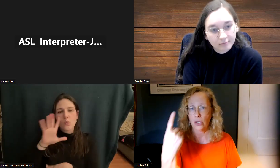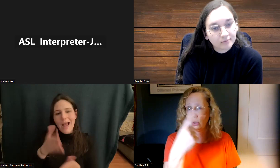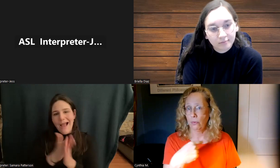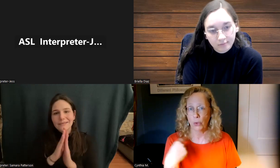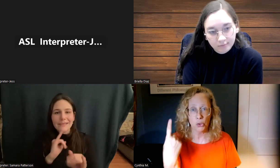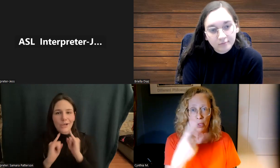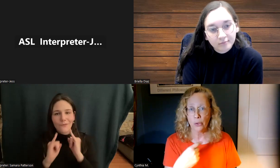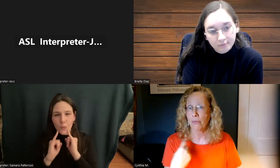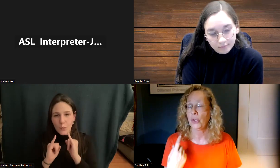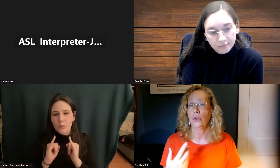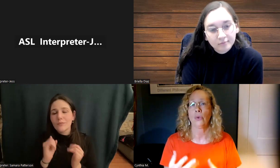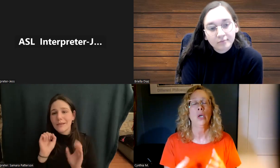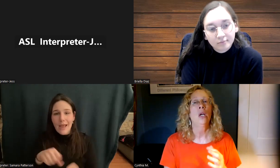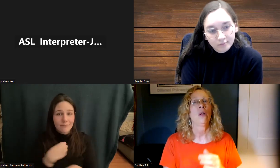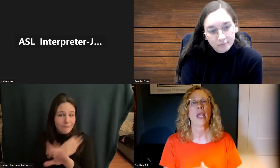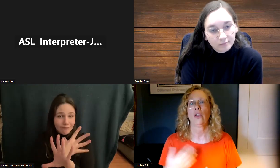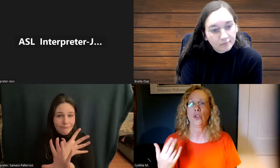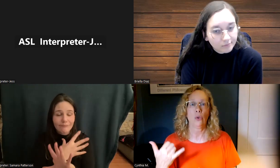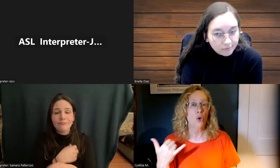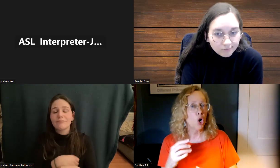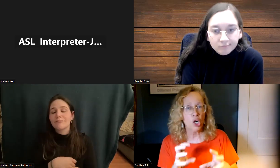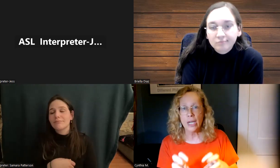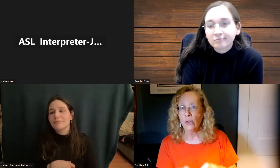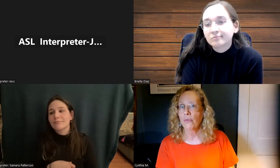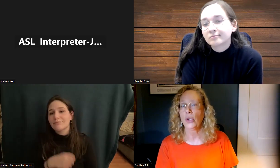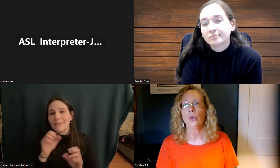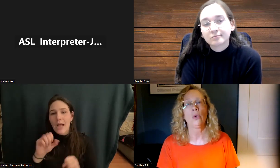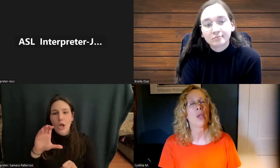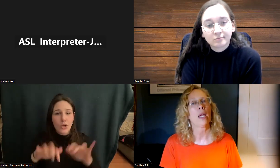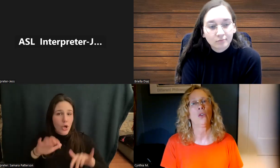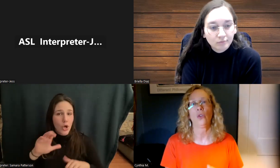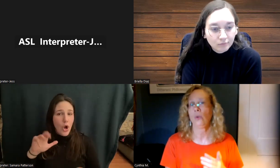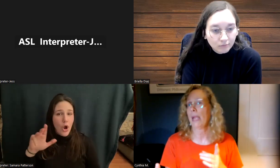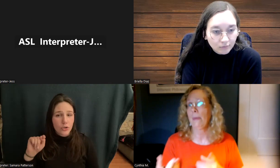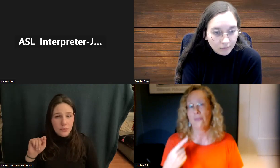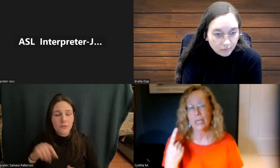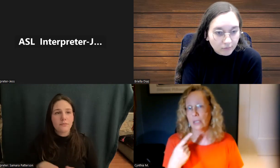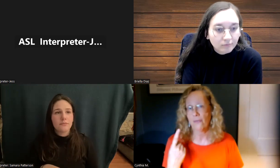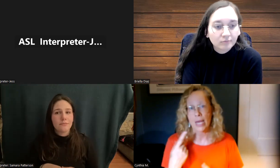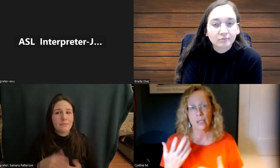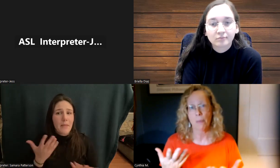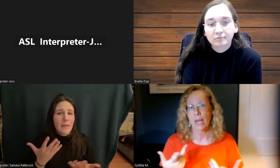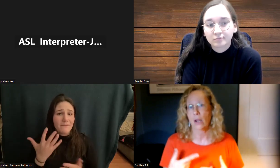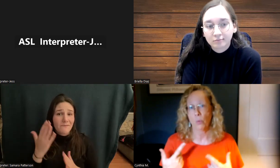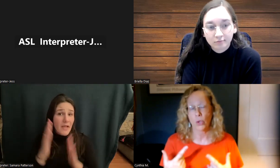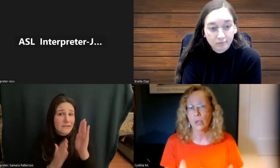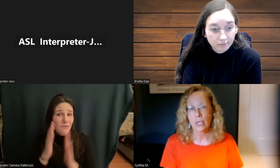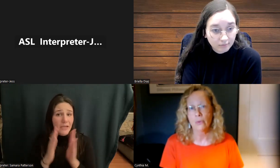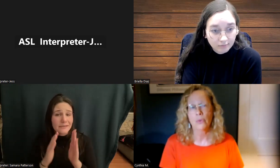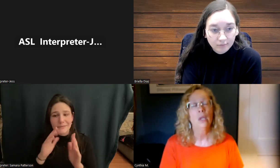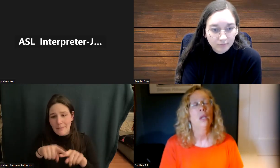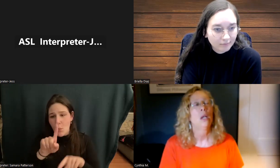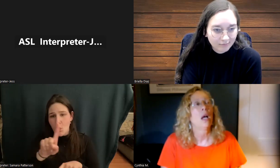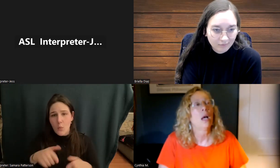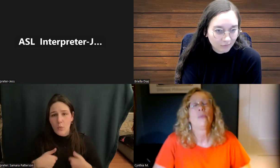they can do virtual interview, they can do cart interview, they can do maybe face-to-face, depending on where you